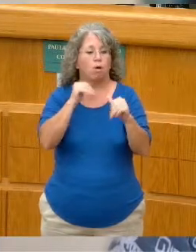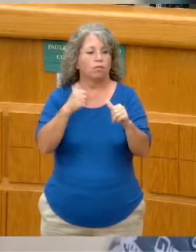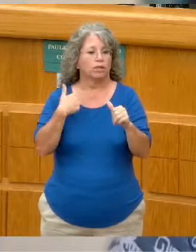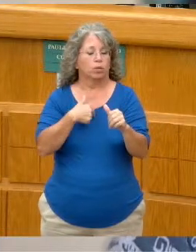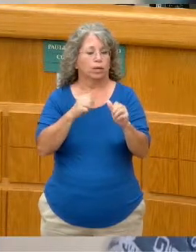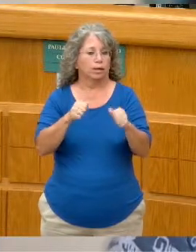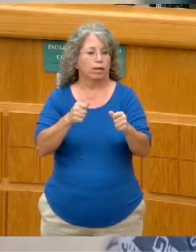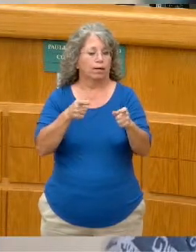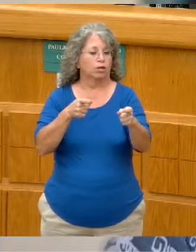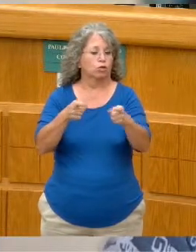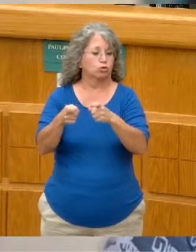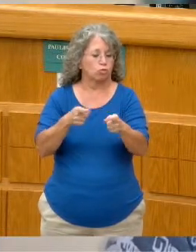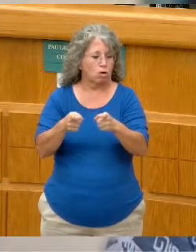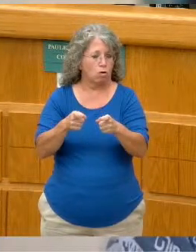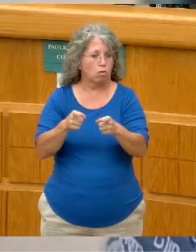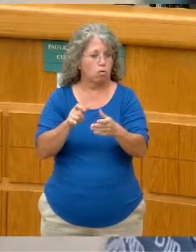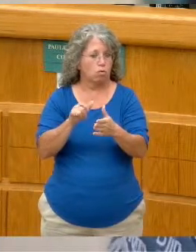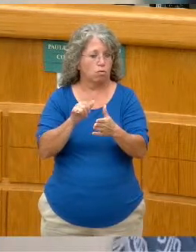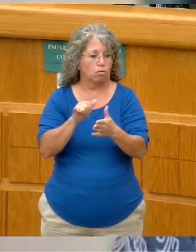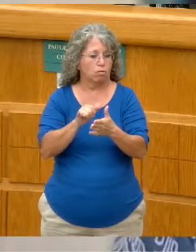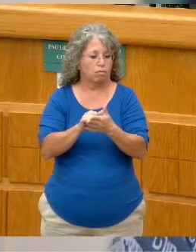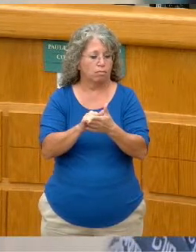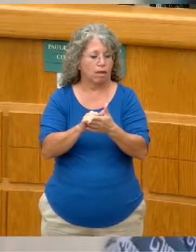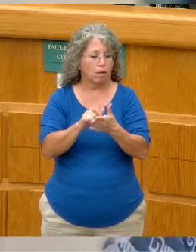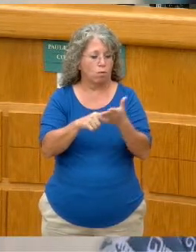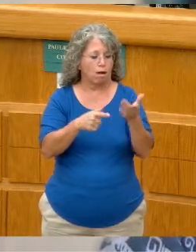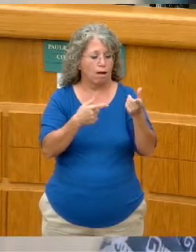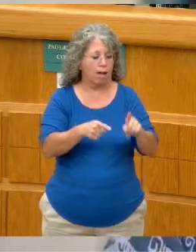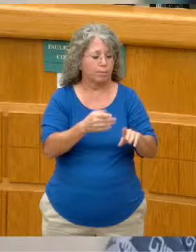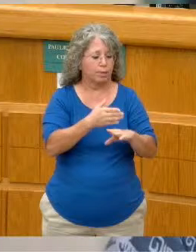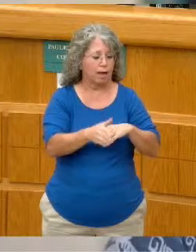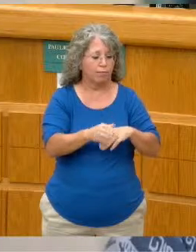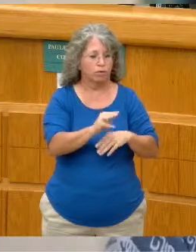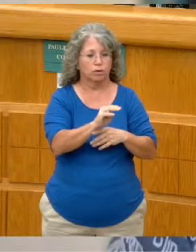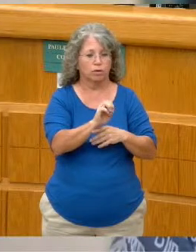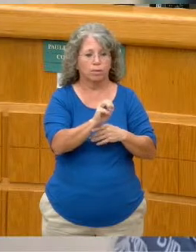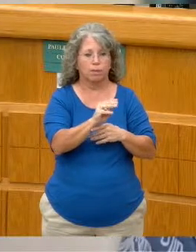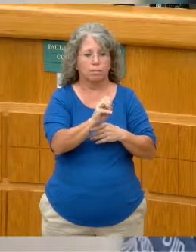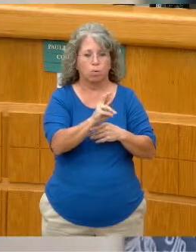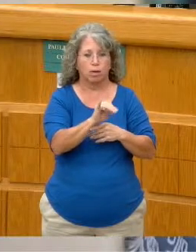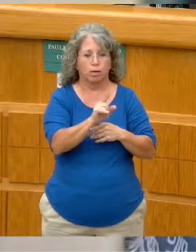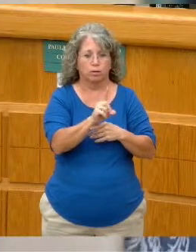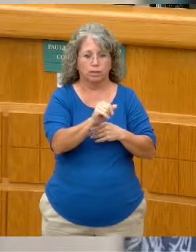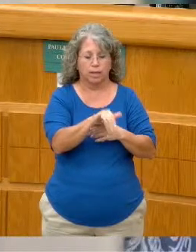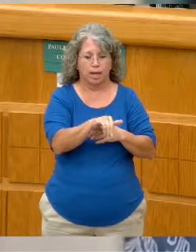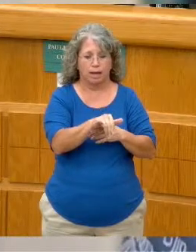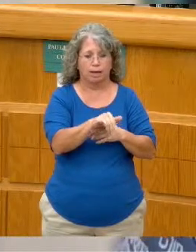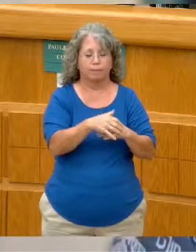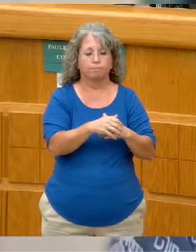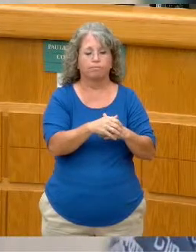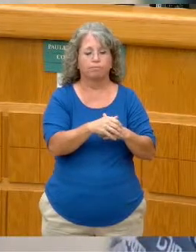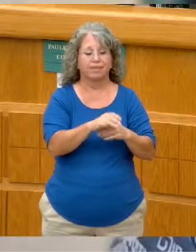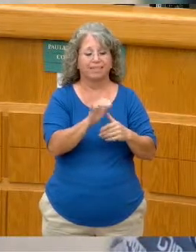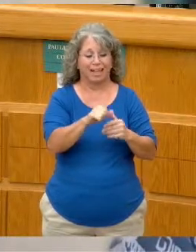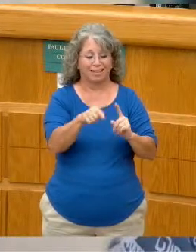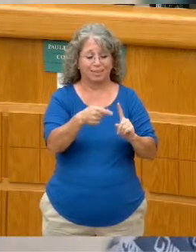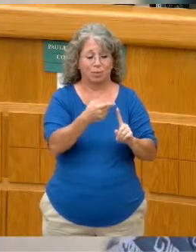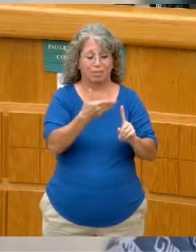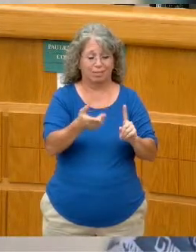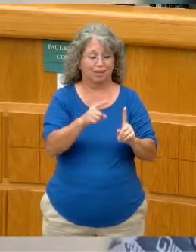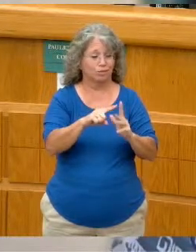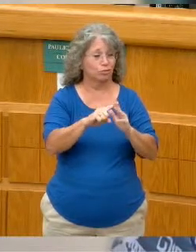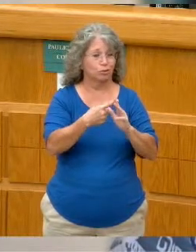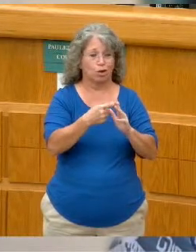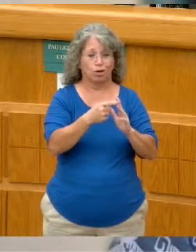necessarily caused by Memorial Day itself, but Memorial Day is when it started, and the activities that occurred